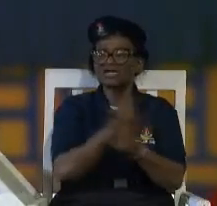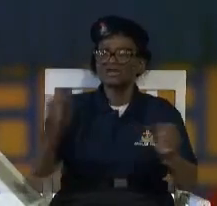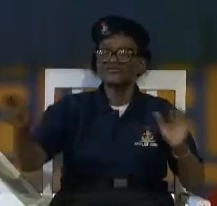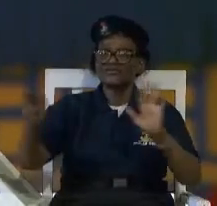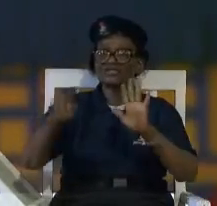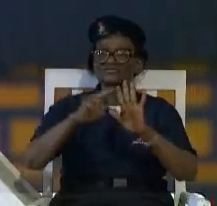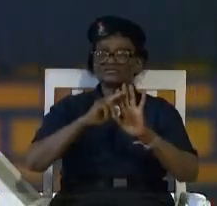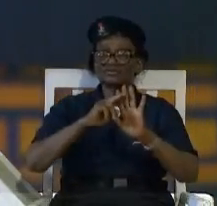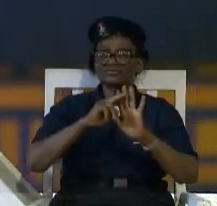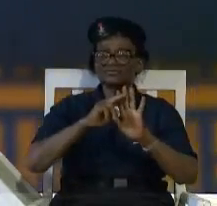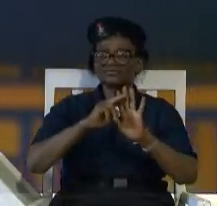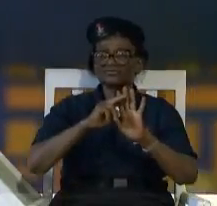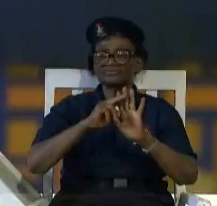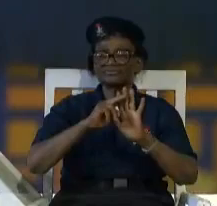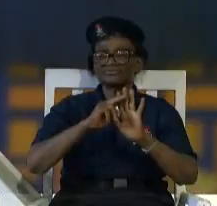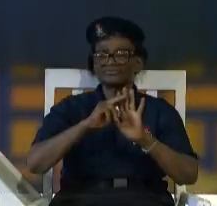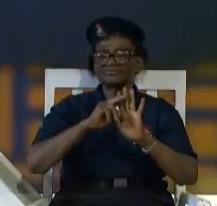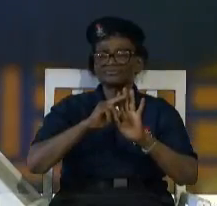salvation.